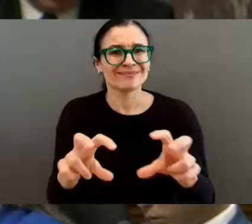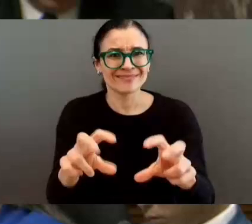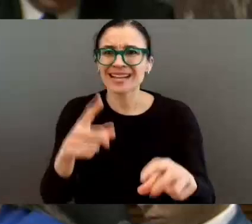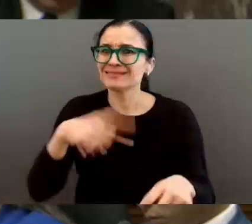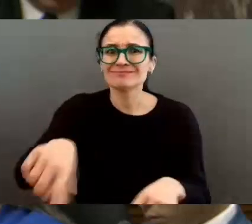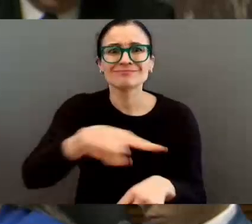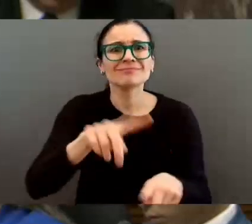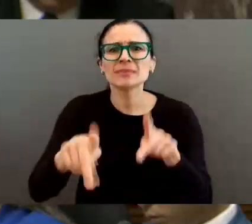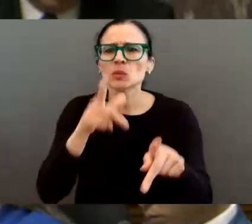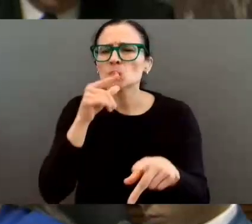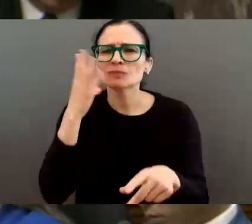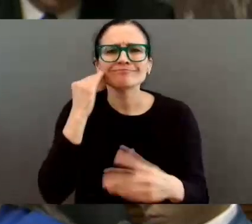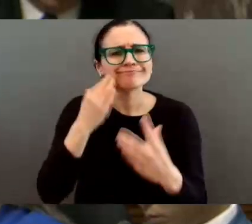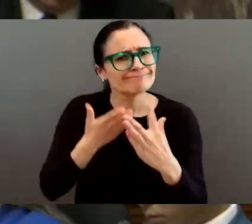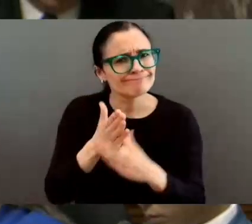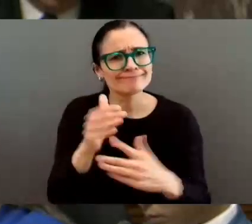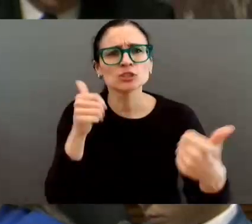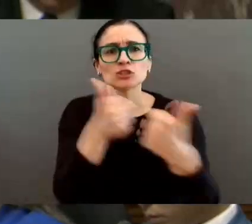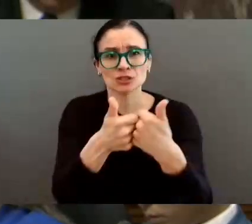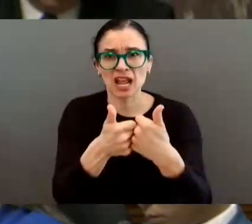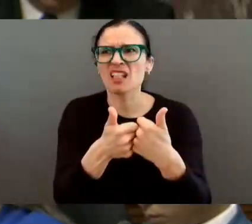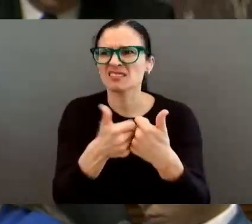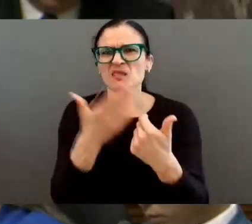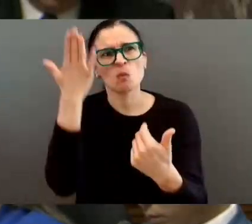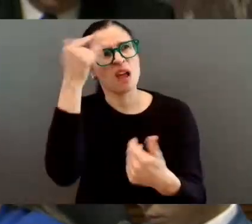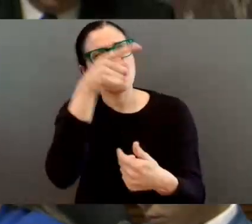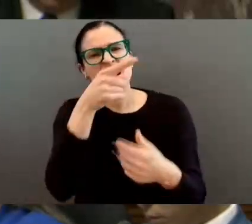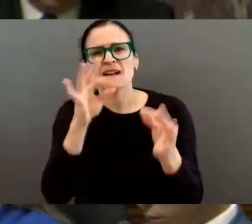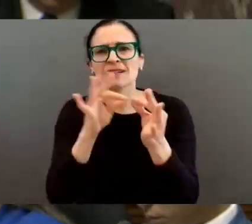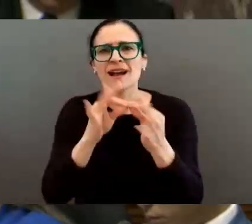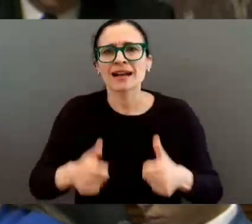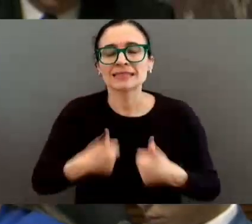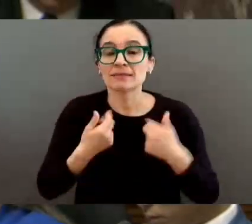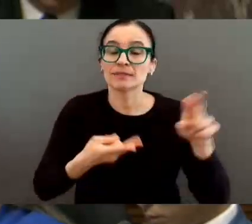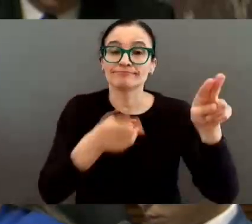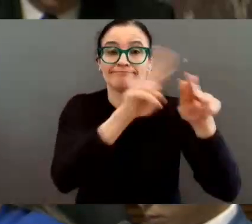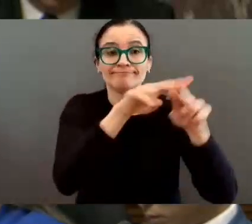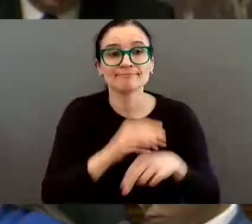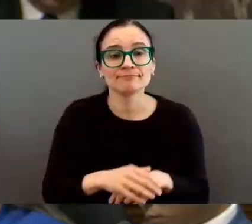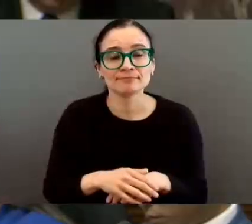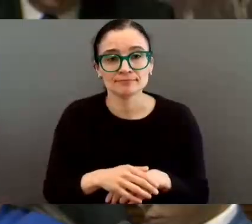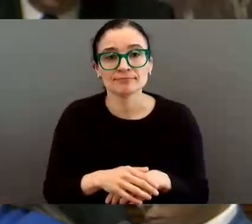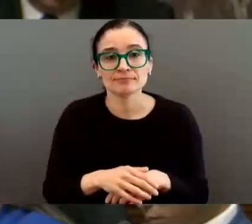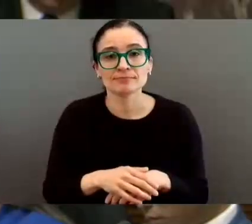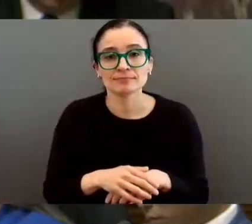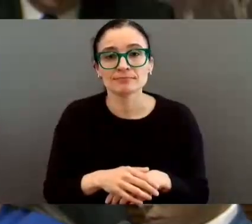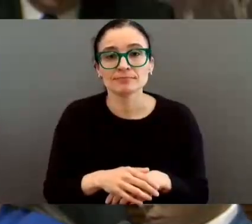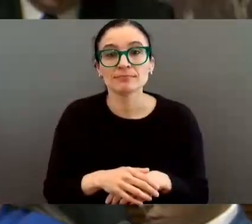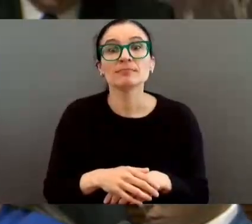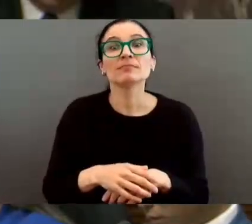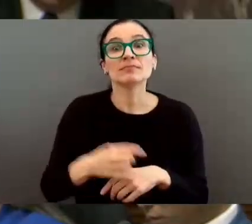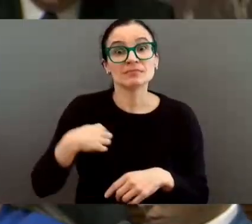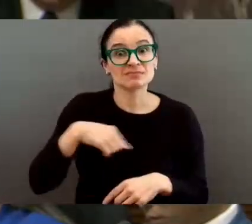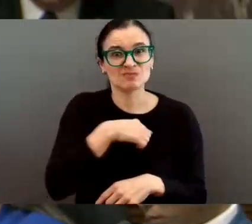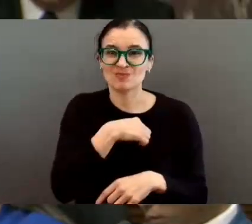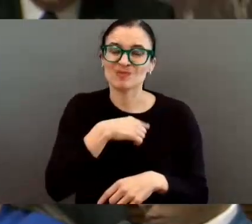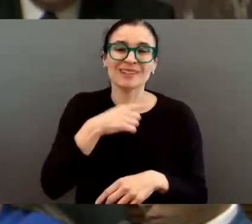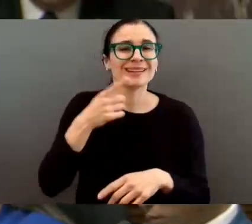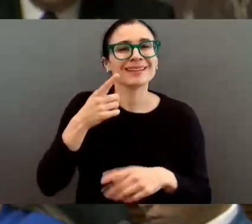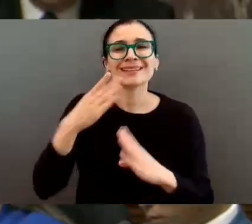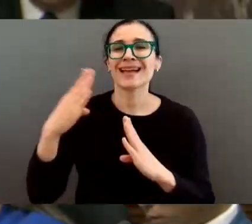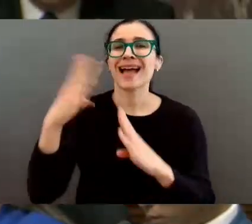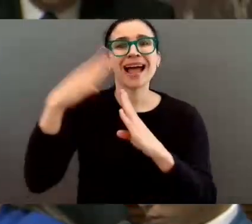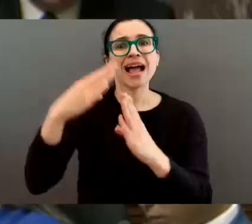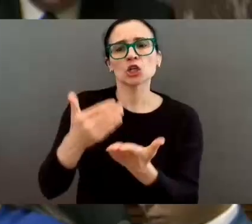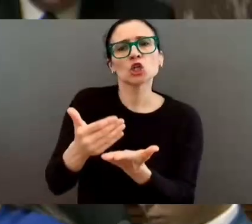got the highest earning exemptions rate in the country, so people can supplement with earned income their disability